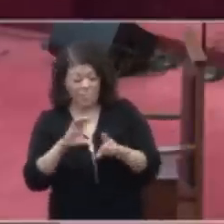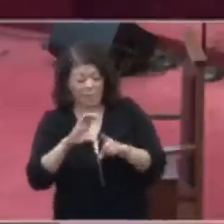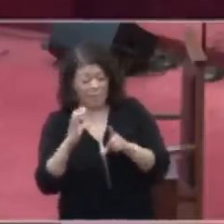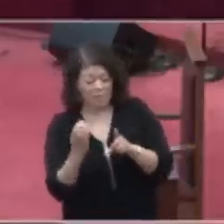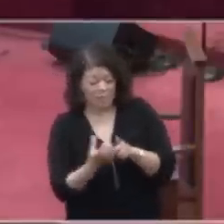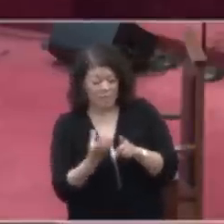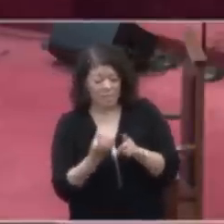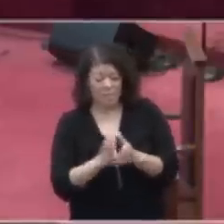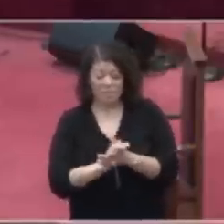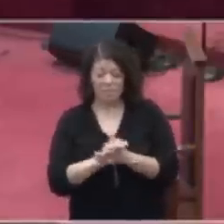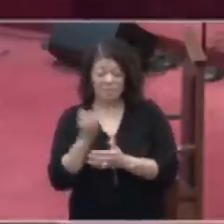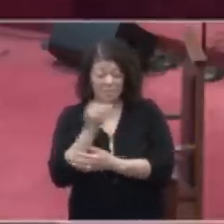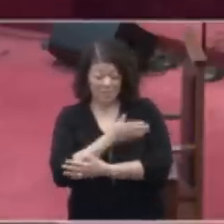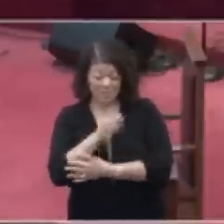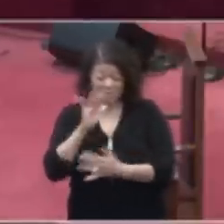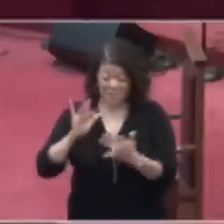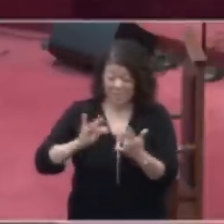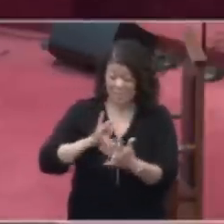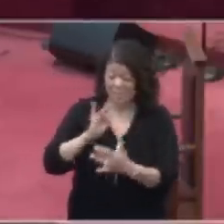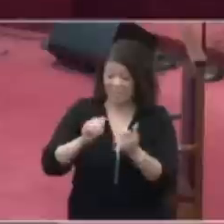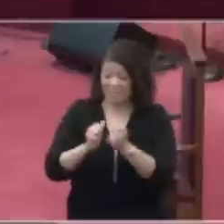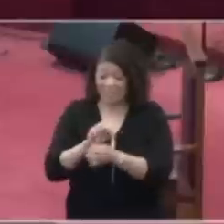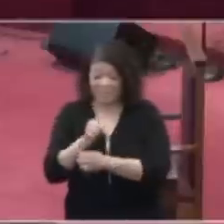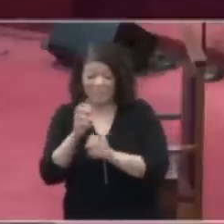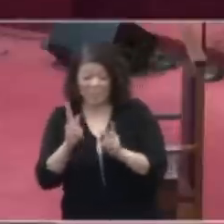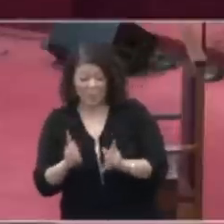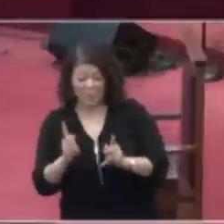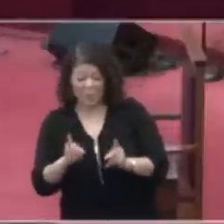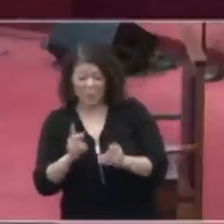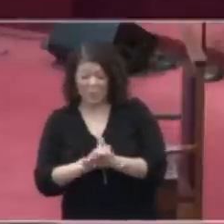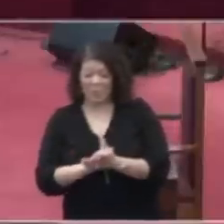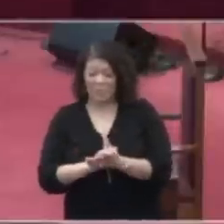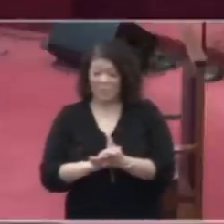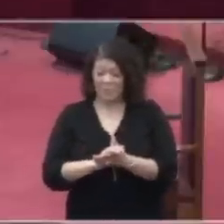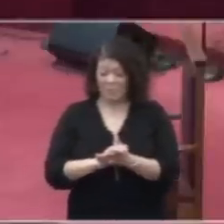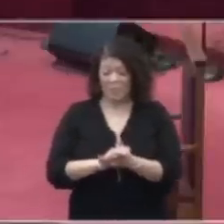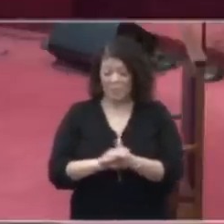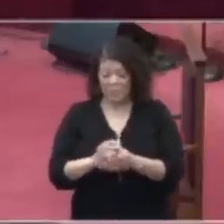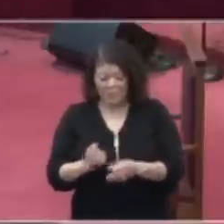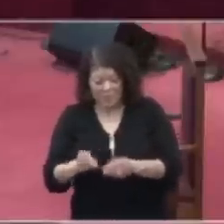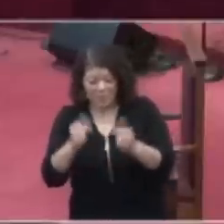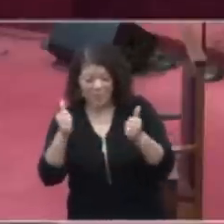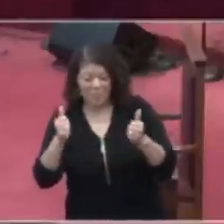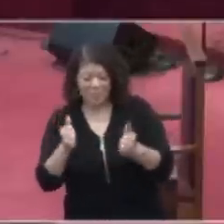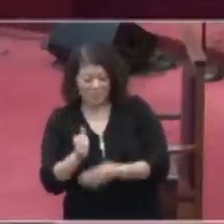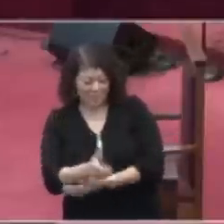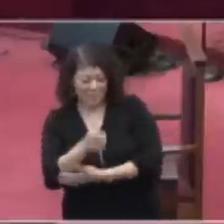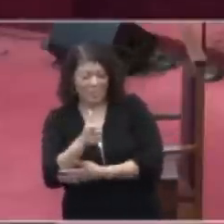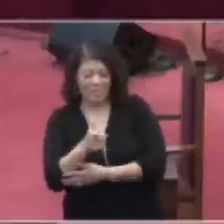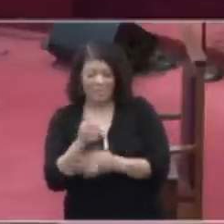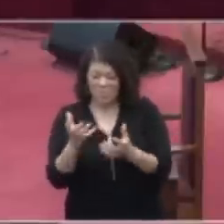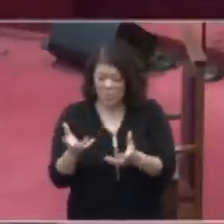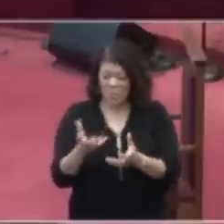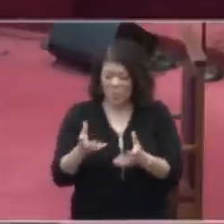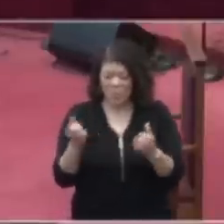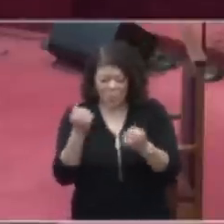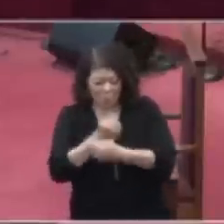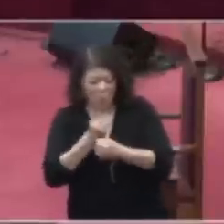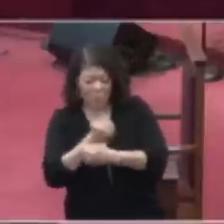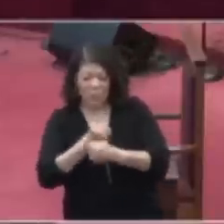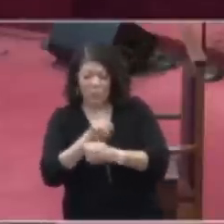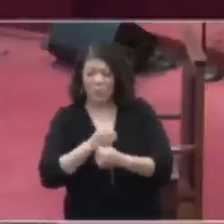with anybody, and it's almost like they immediately draw lines and pull weapons as if you're about to go to war, right? And